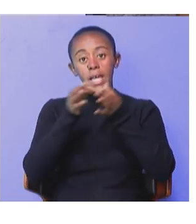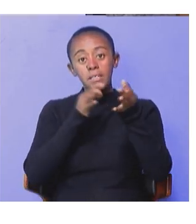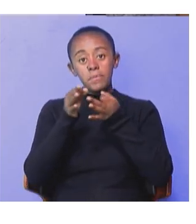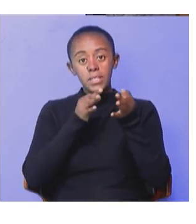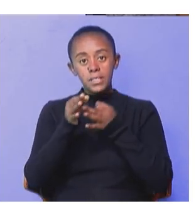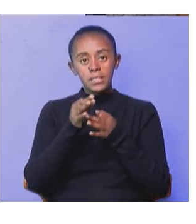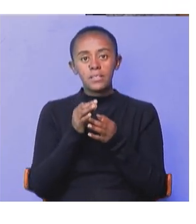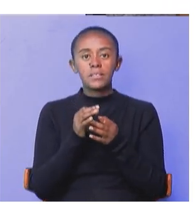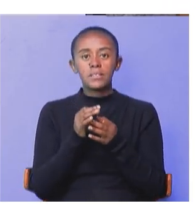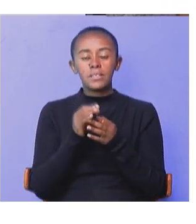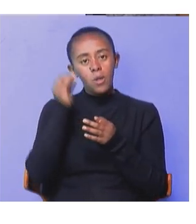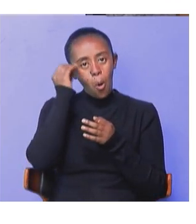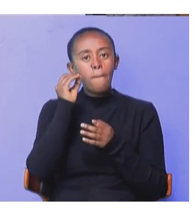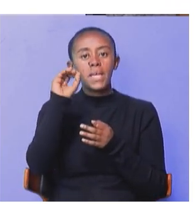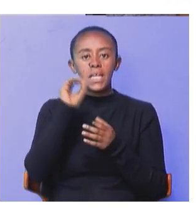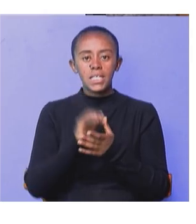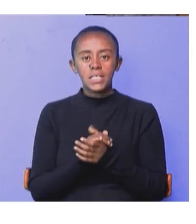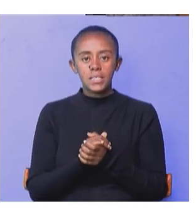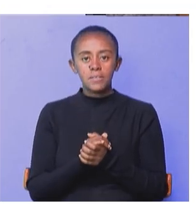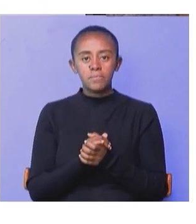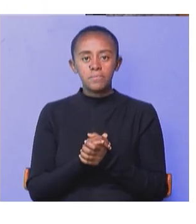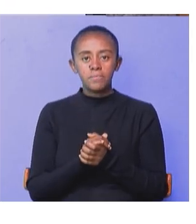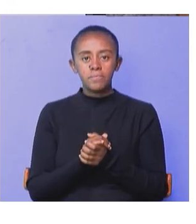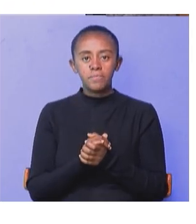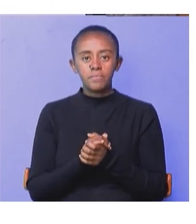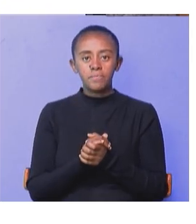expressing opinions.